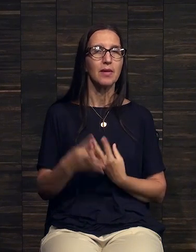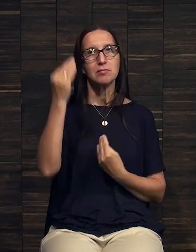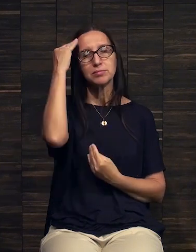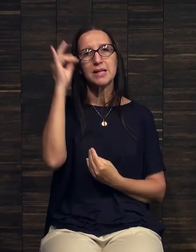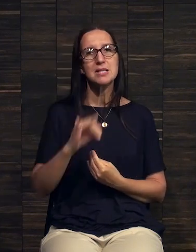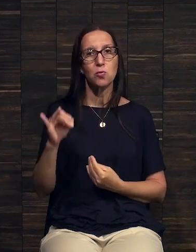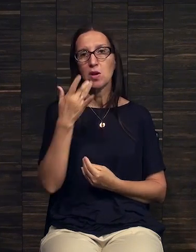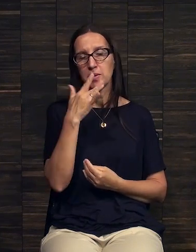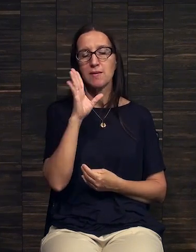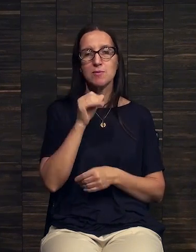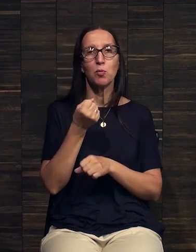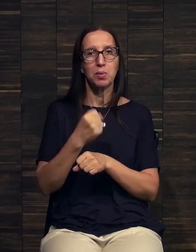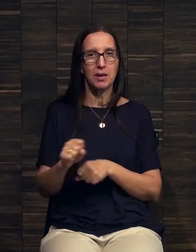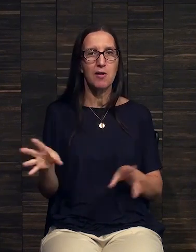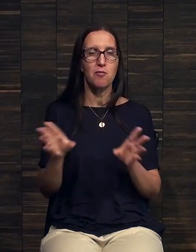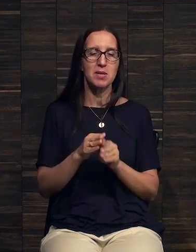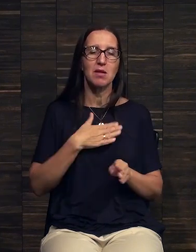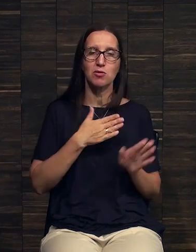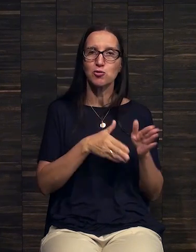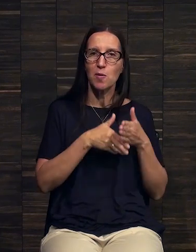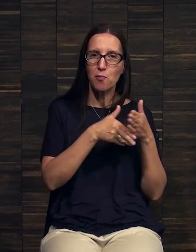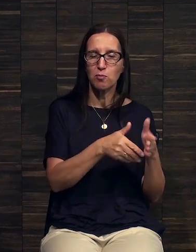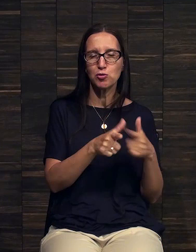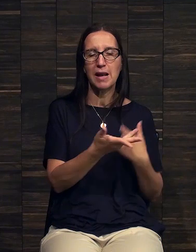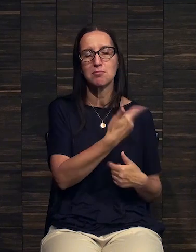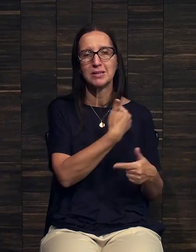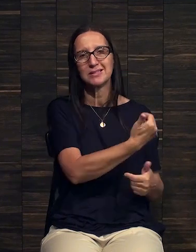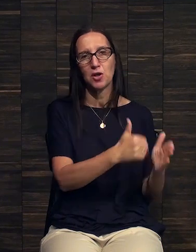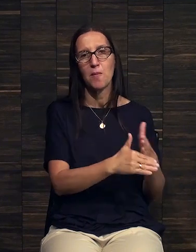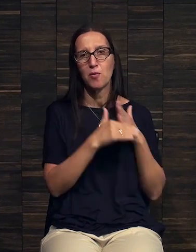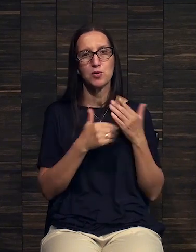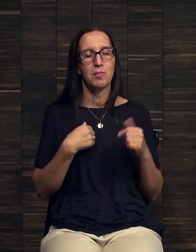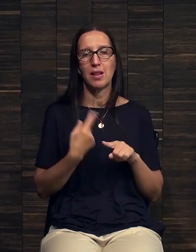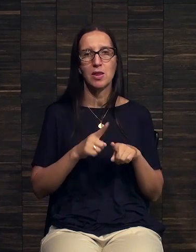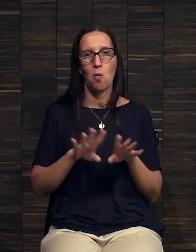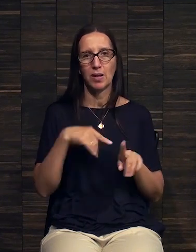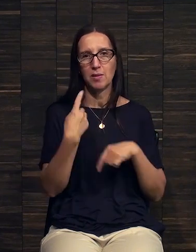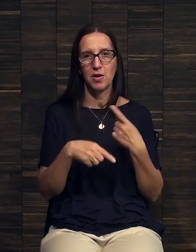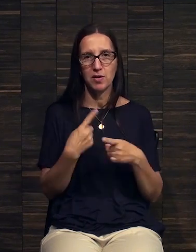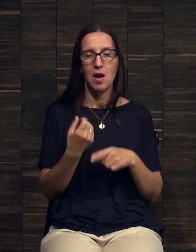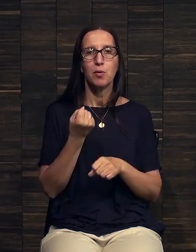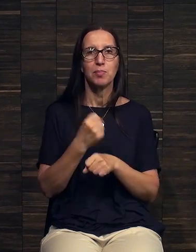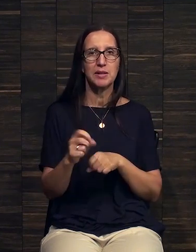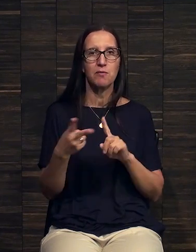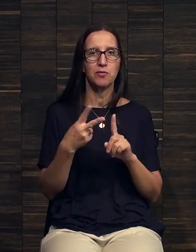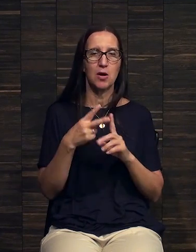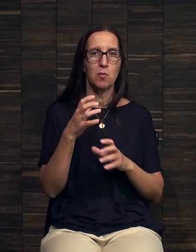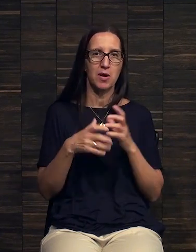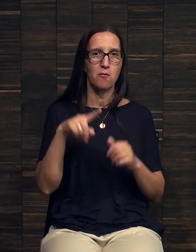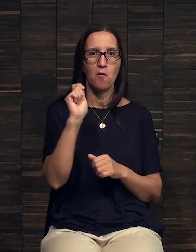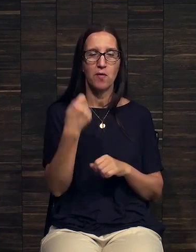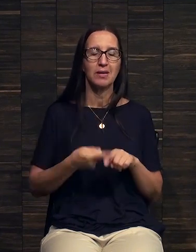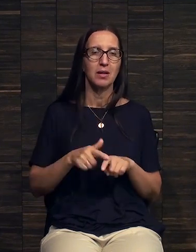powerful background, they're having such powerful background, the Americans, they won the war, and who